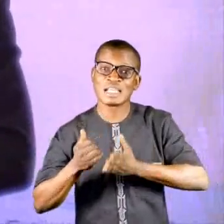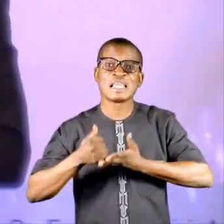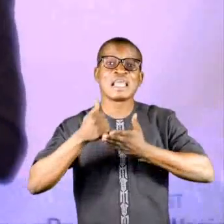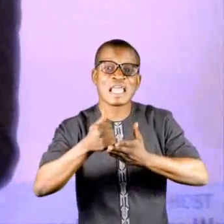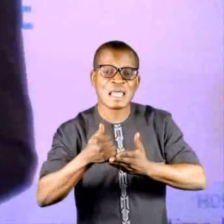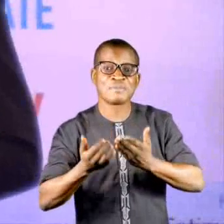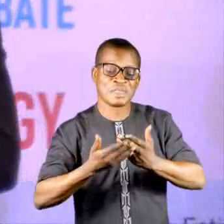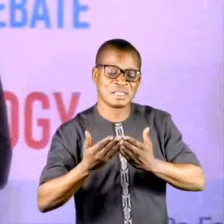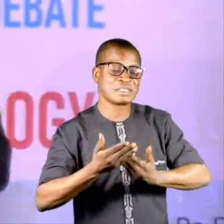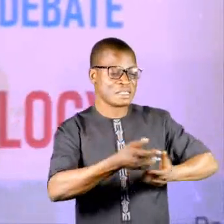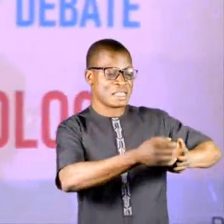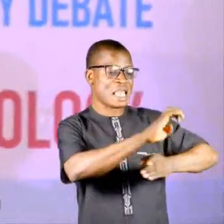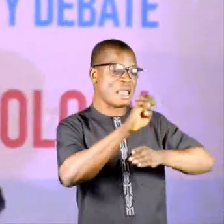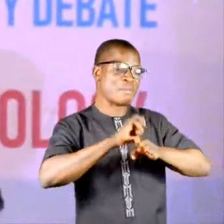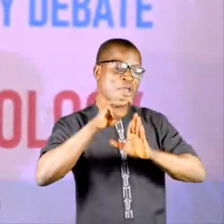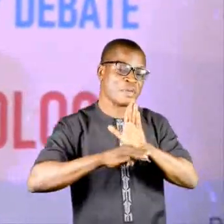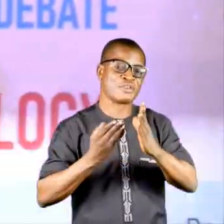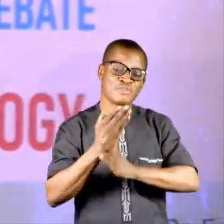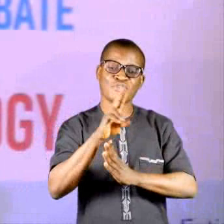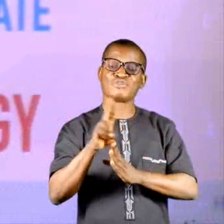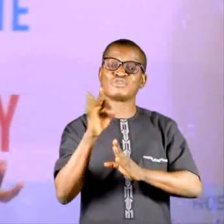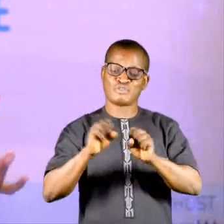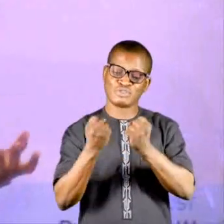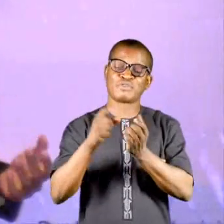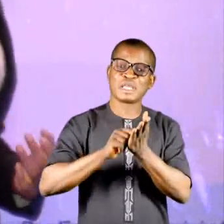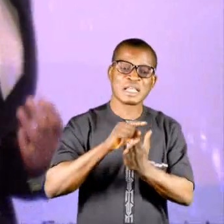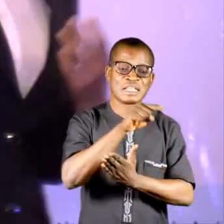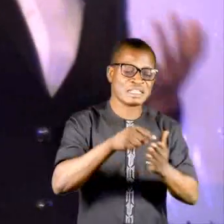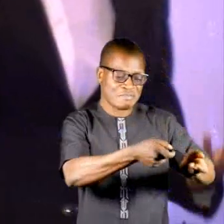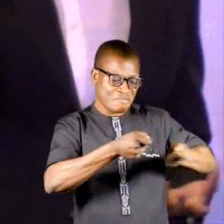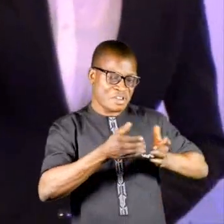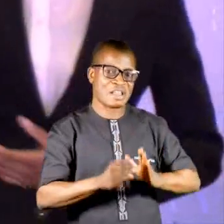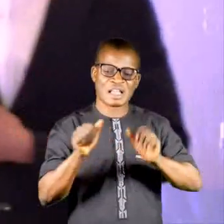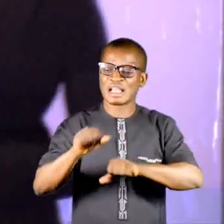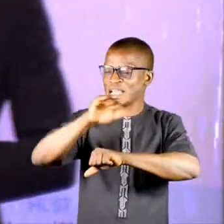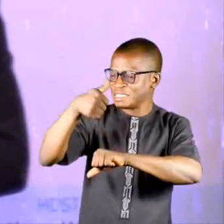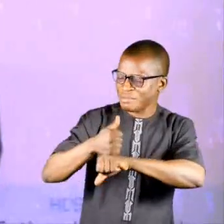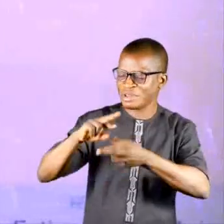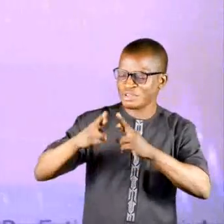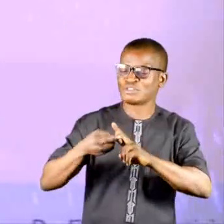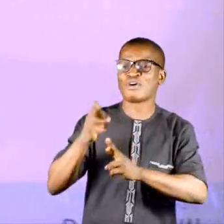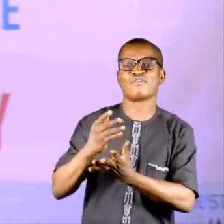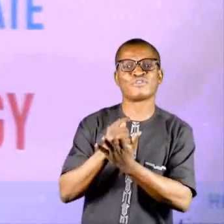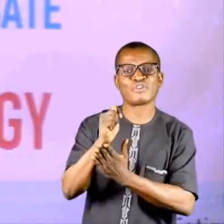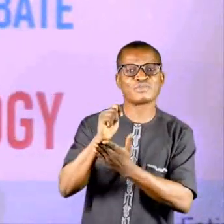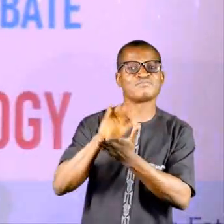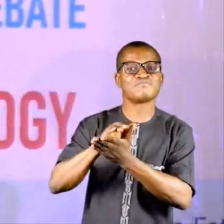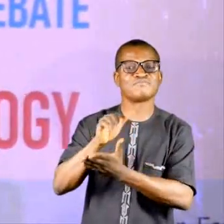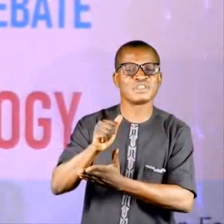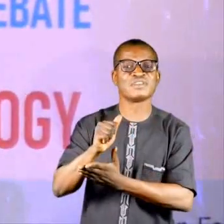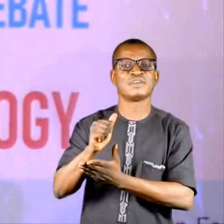Technology helps with easy recruitments. Through the use of social media, these traffickers can establish a relationship of trust